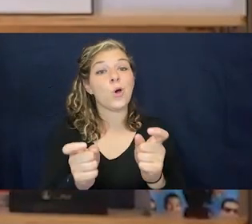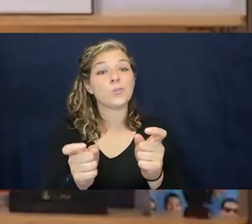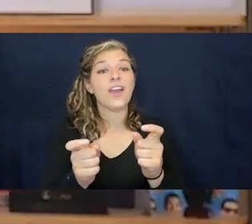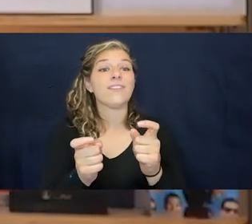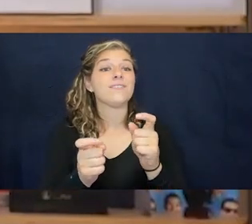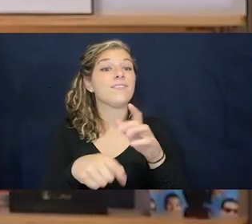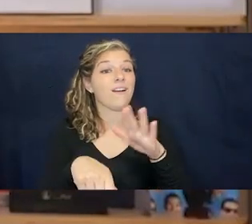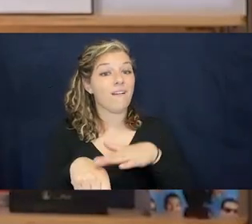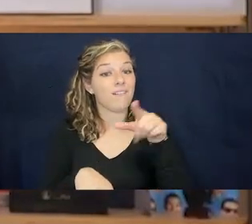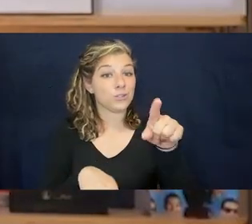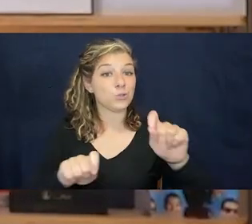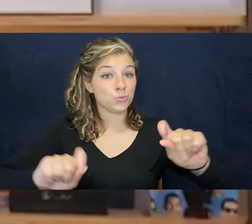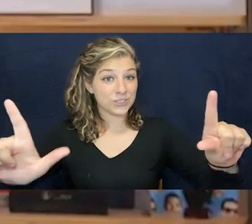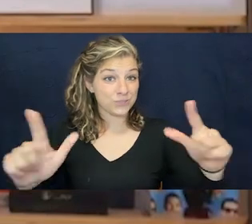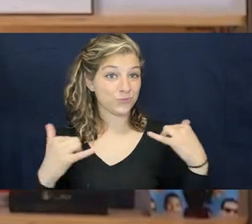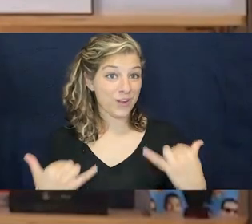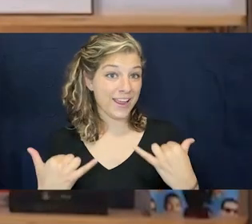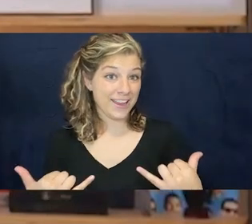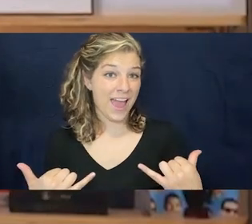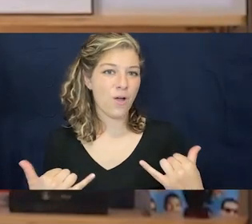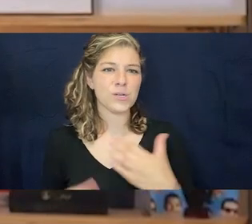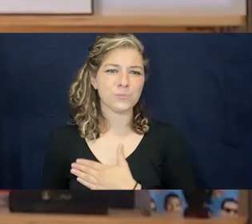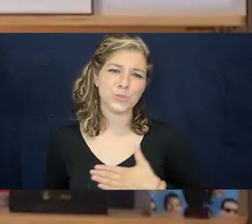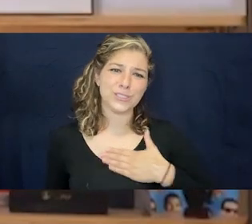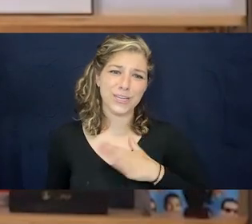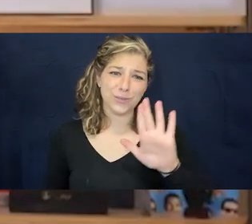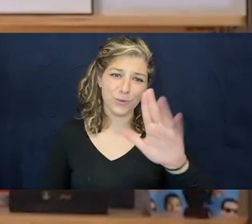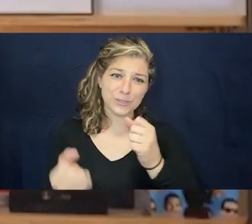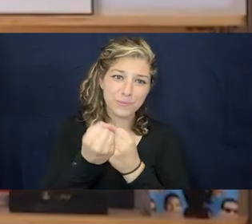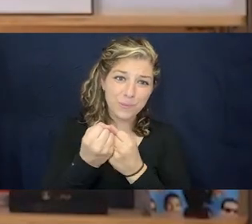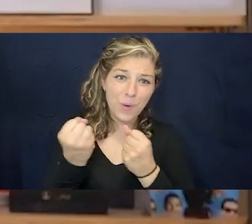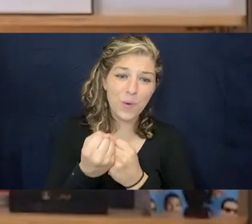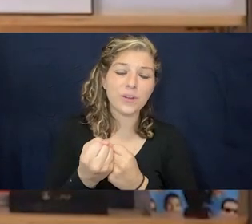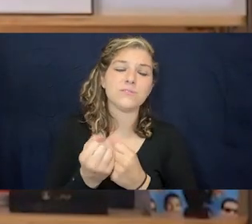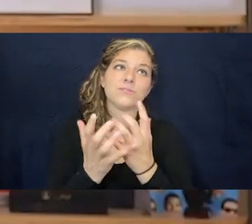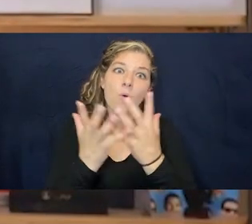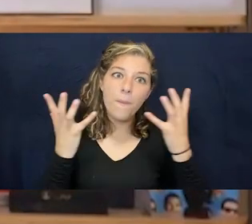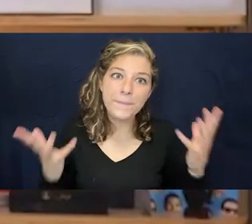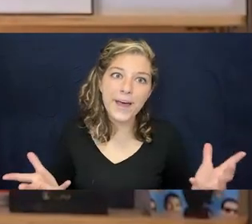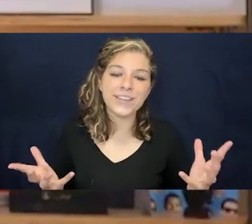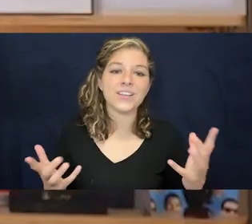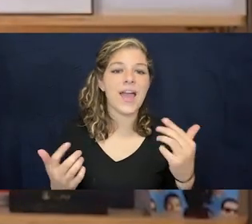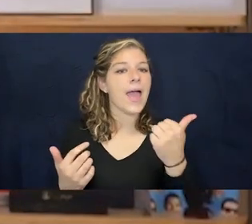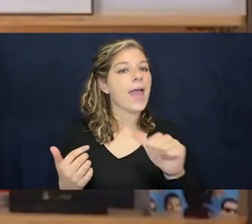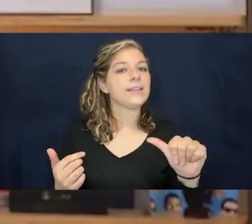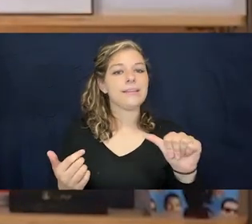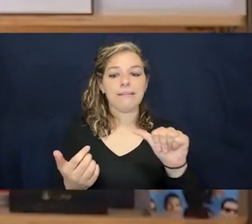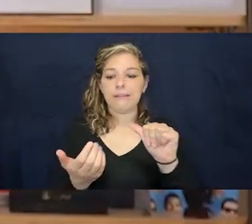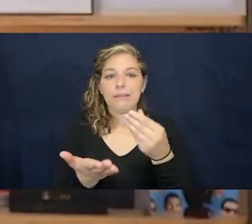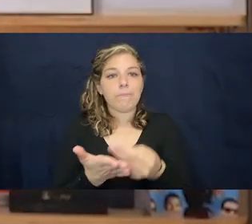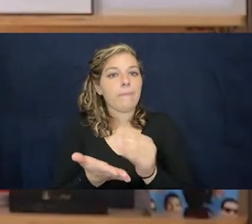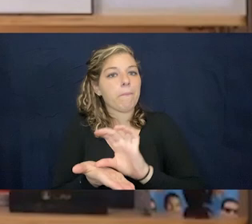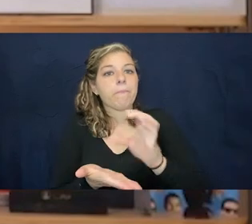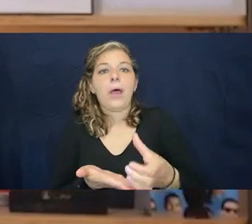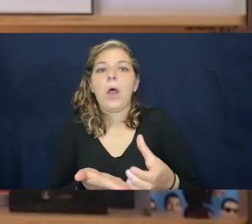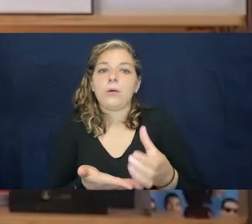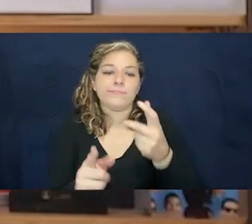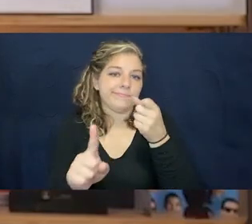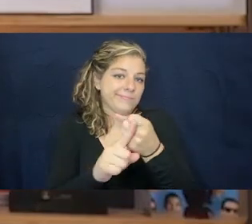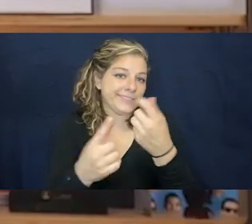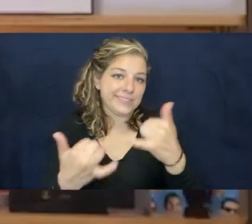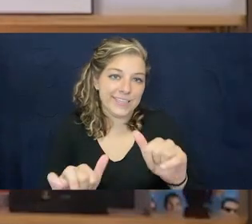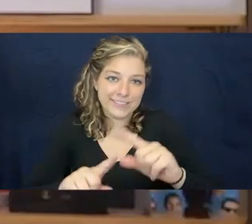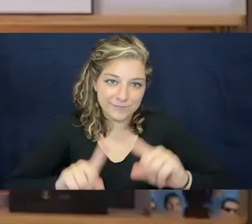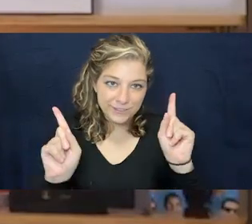to donate on the screen right now. We would appreciate your support so much, and any amount makes a difference.